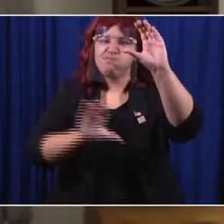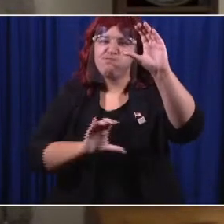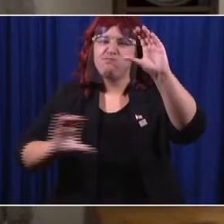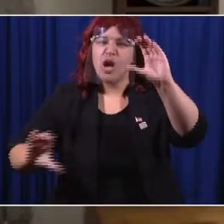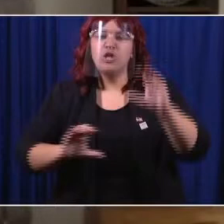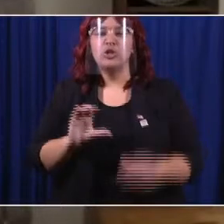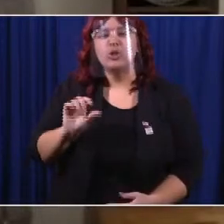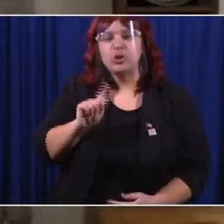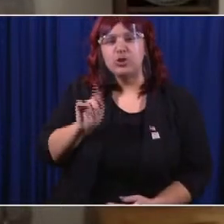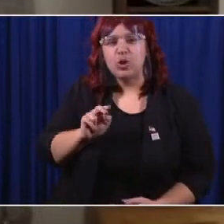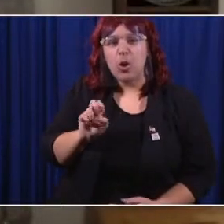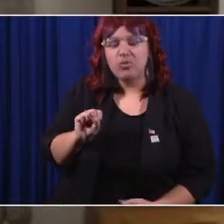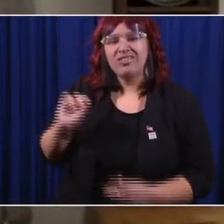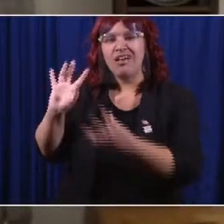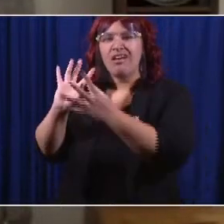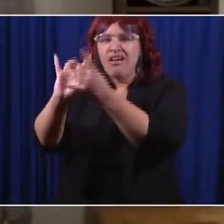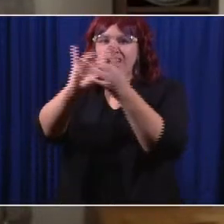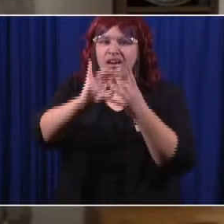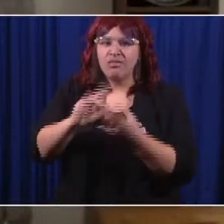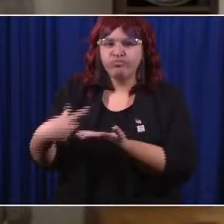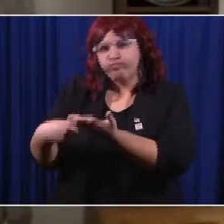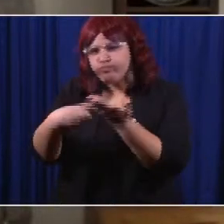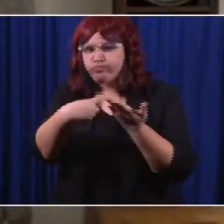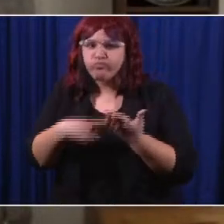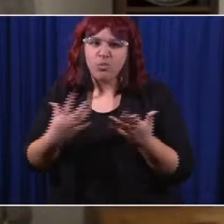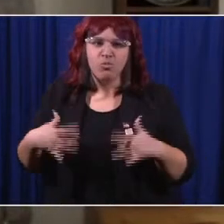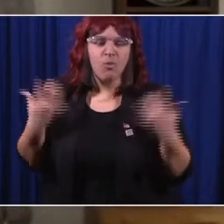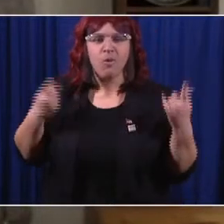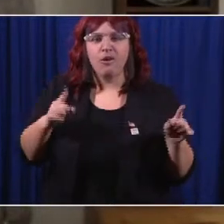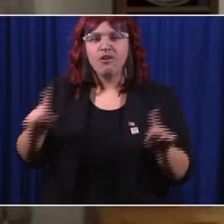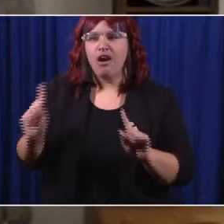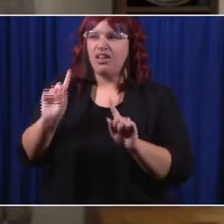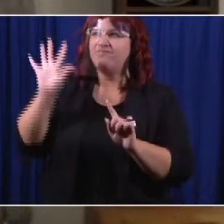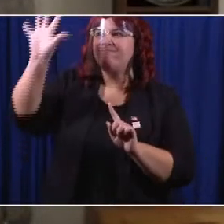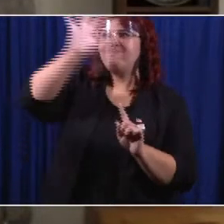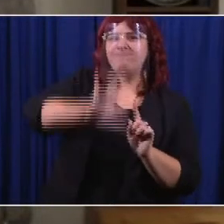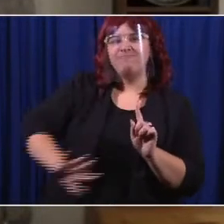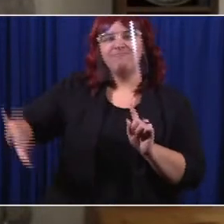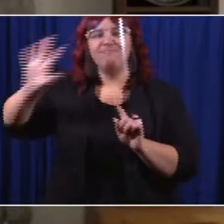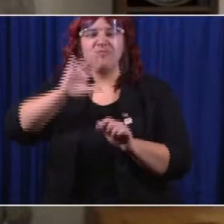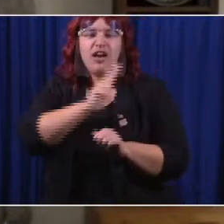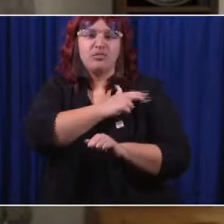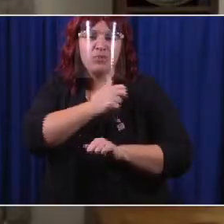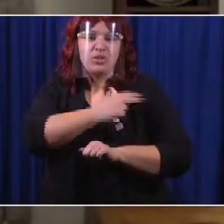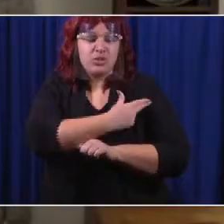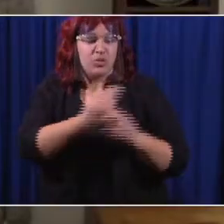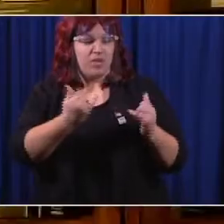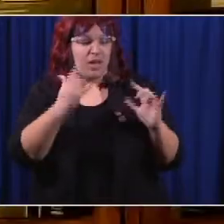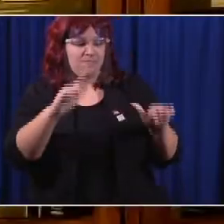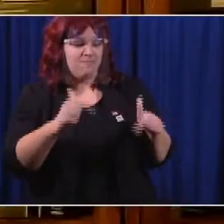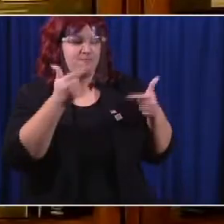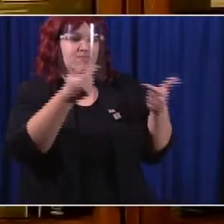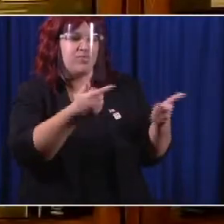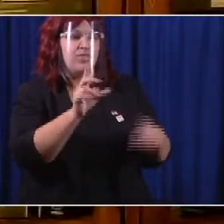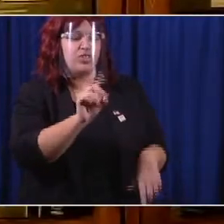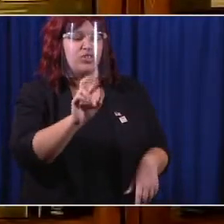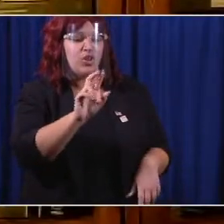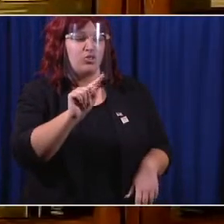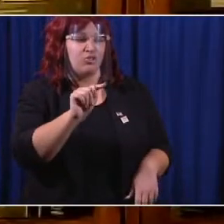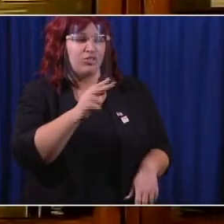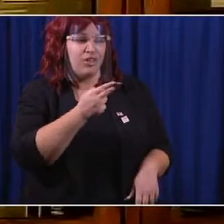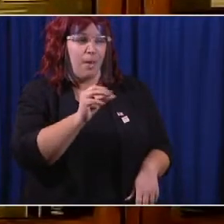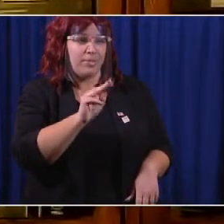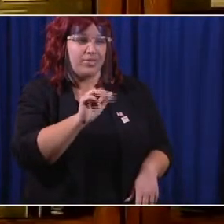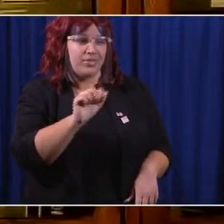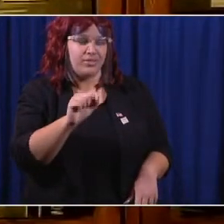Ohio what you all are seeing. So I'll turn it over to you, Dr. Thomas. Thank you. Thank you, Governor, for having me here this afternoon, representing